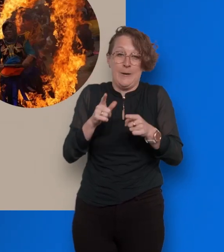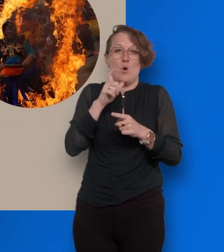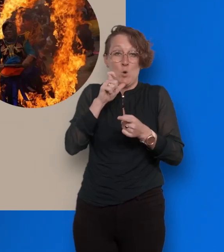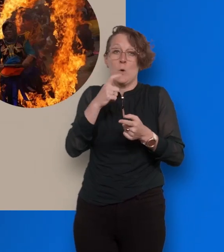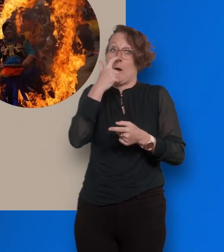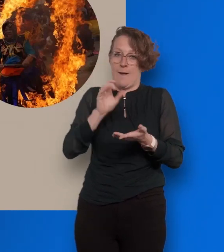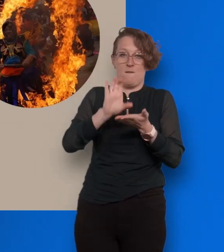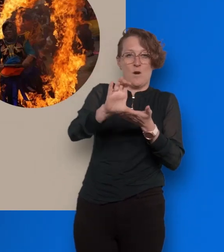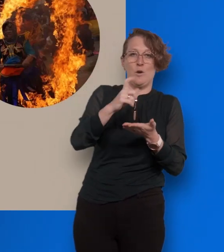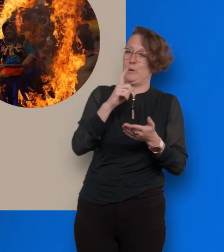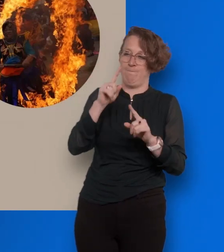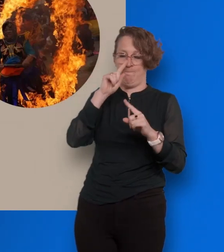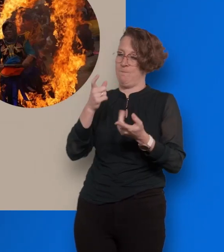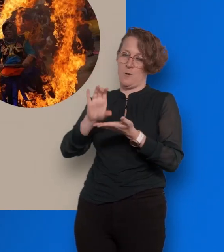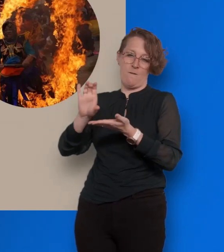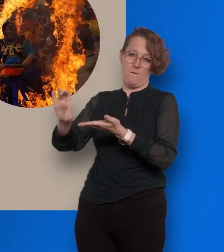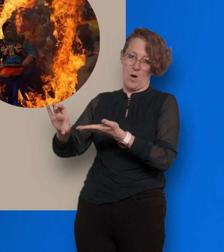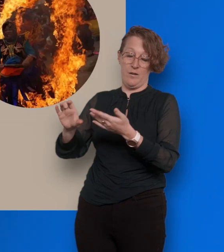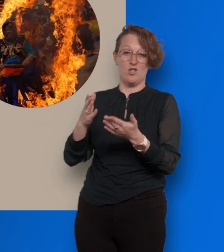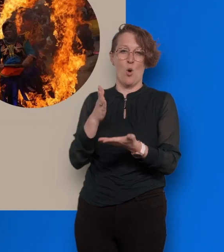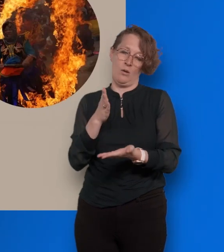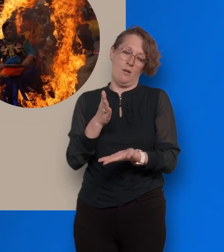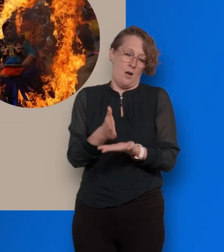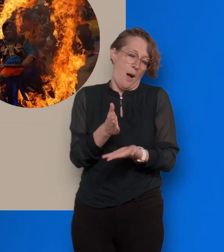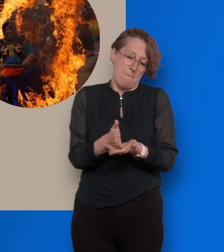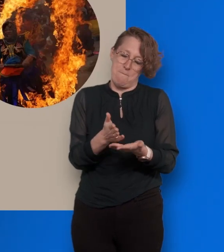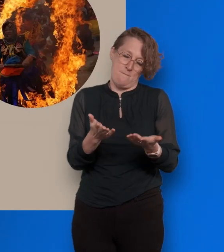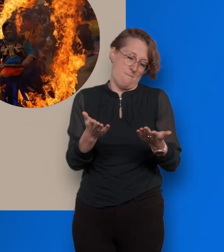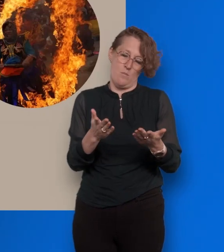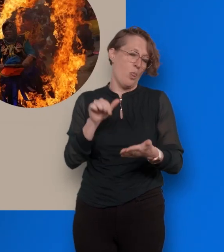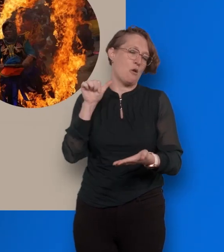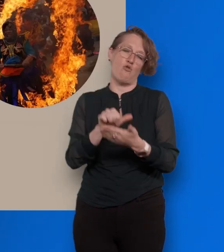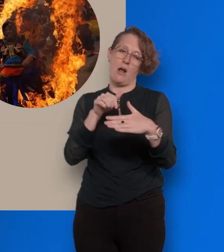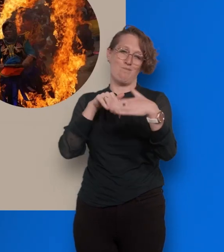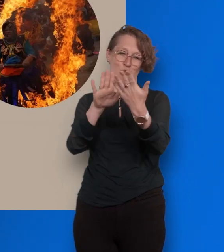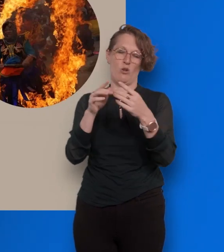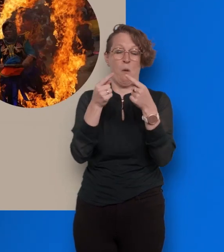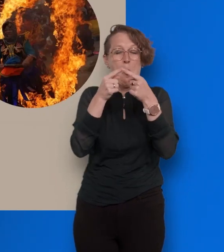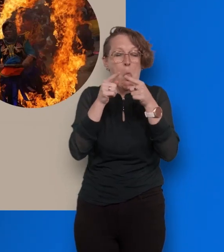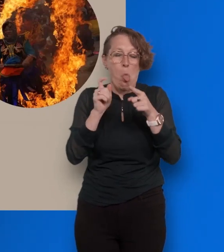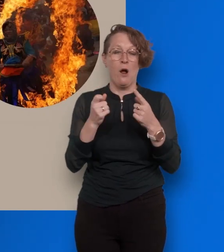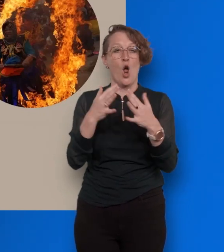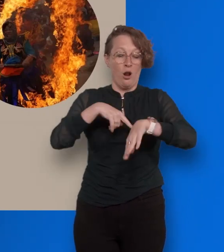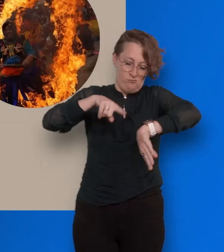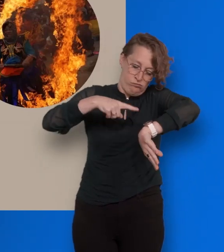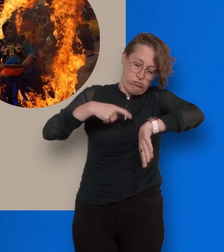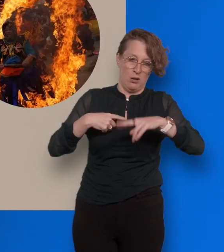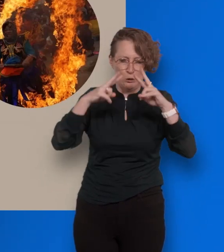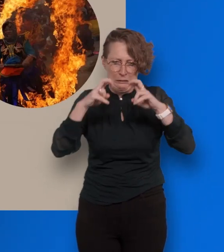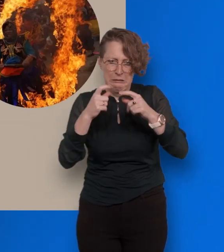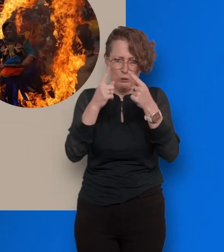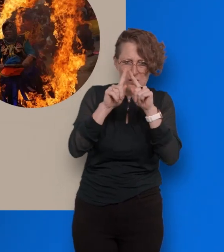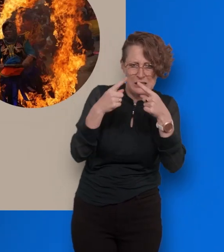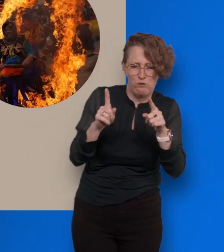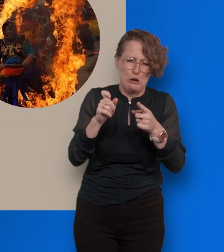and who couldn't, we established really was probably not the right approach to spend so much time and effort on.